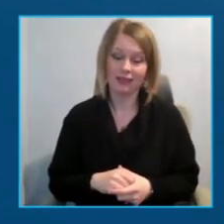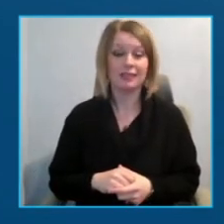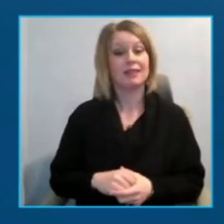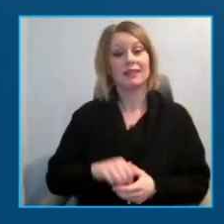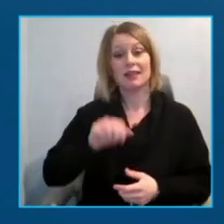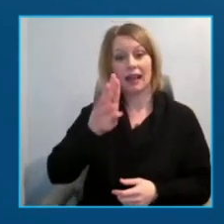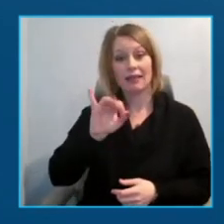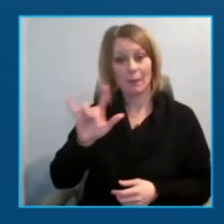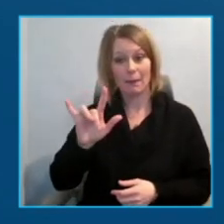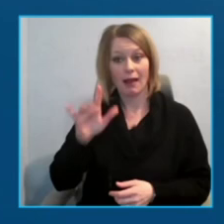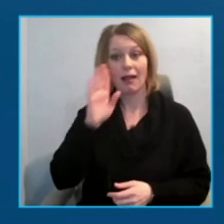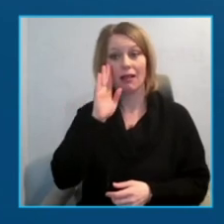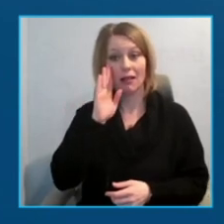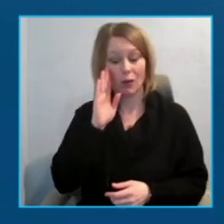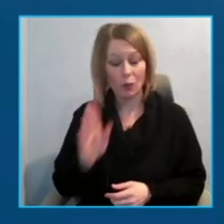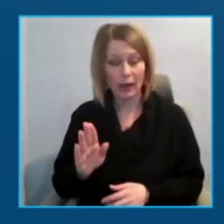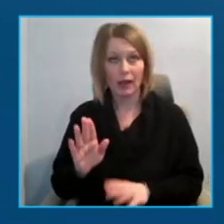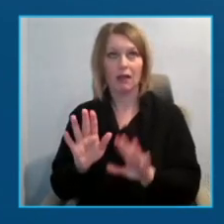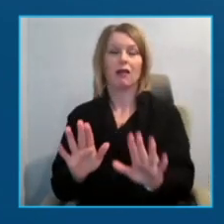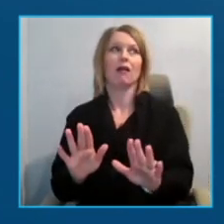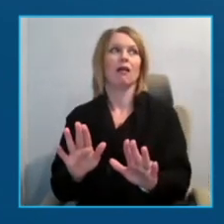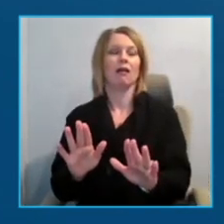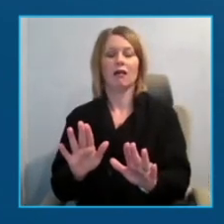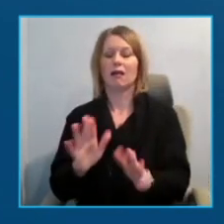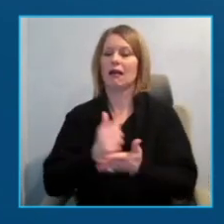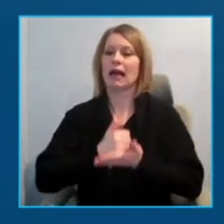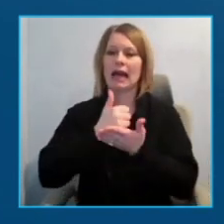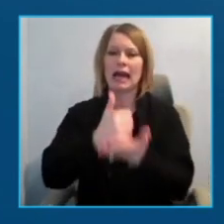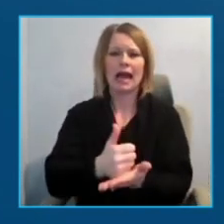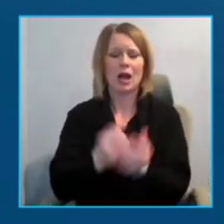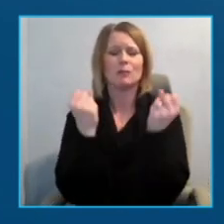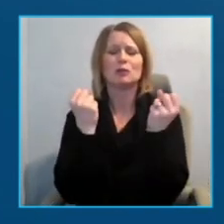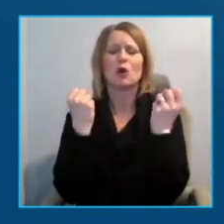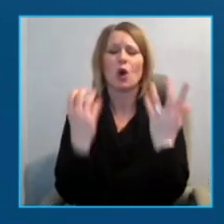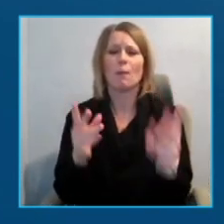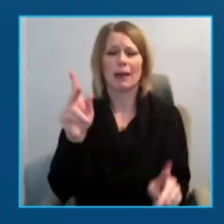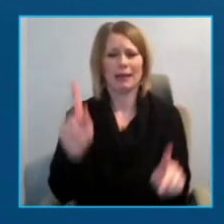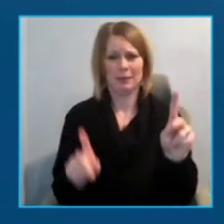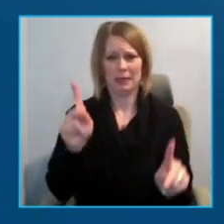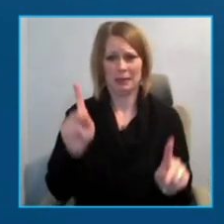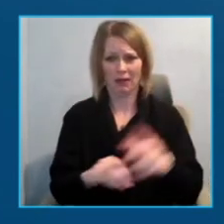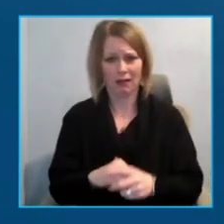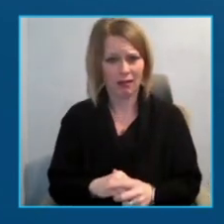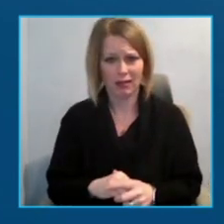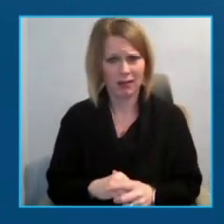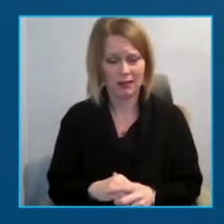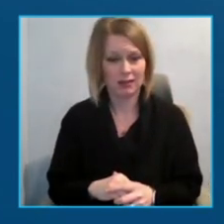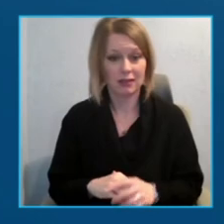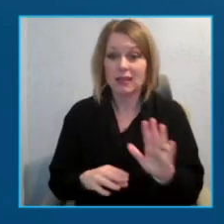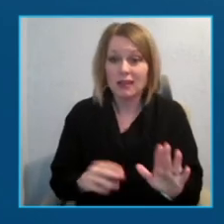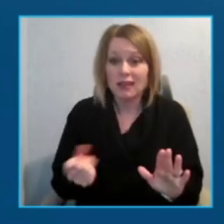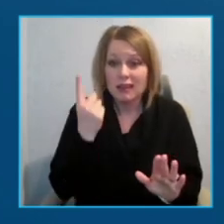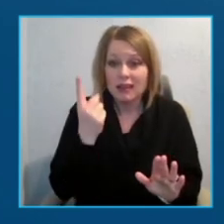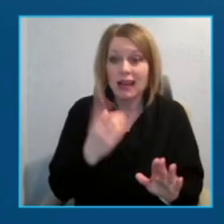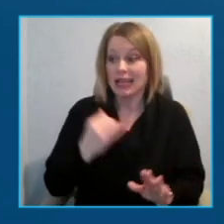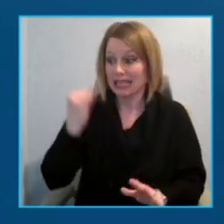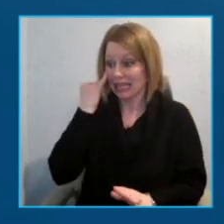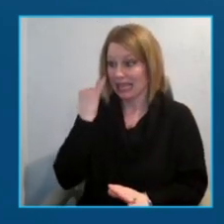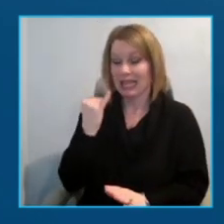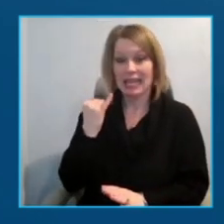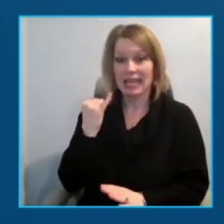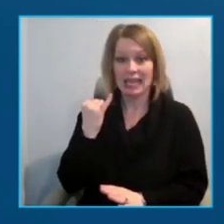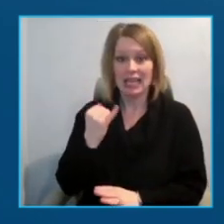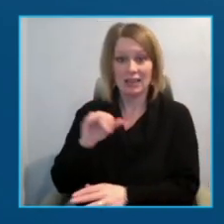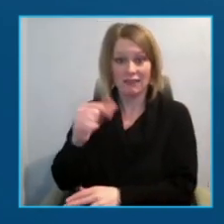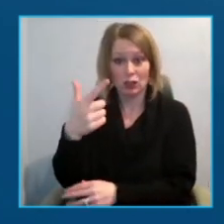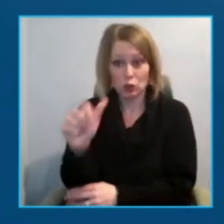be transformational for people. We wouldn't have had that bill if we hadn't won Georgia. We wouldn't have had that